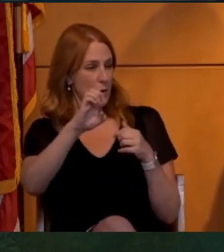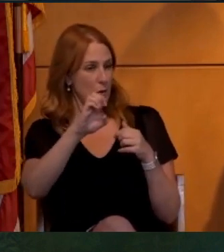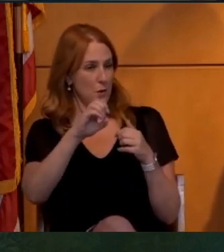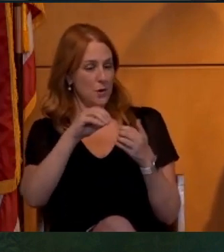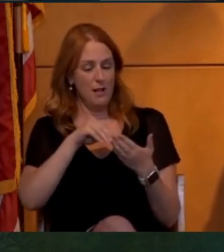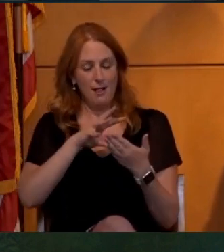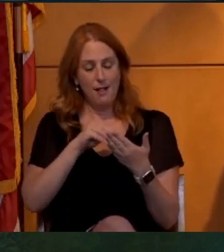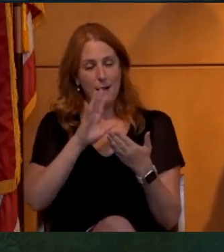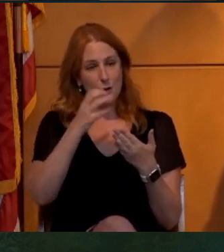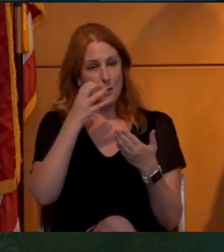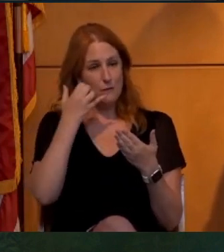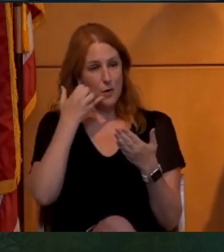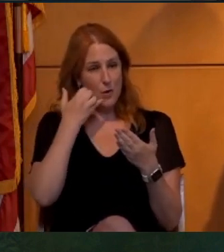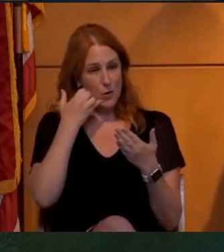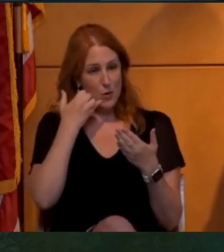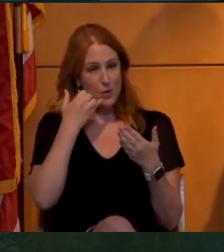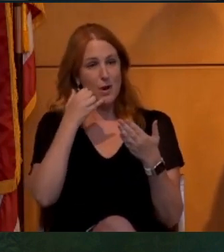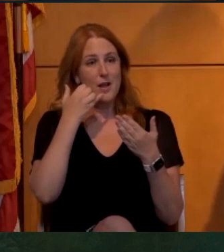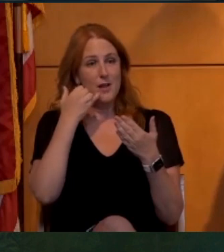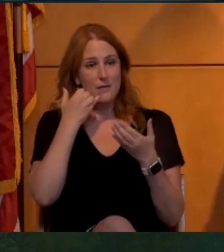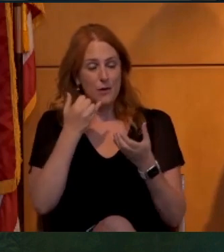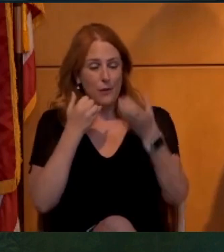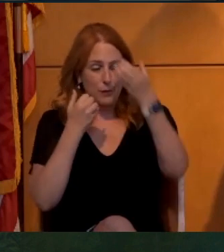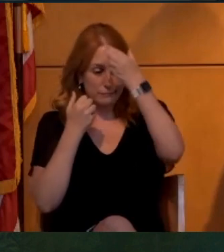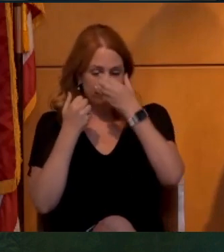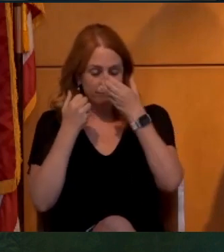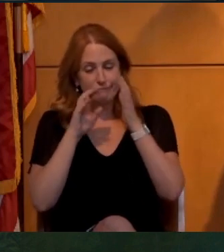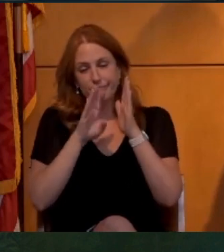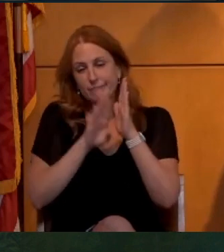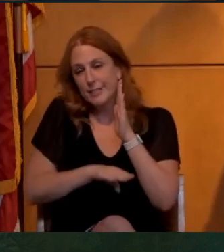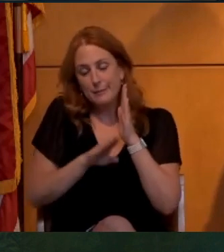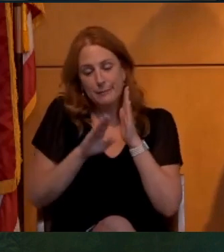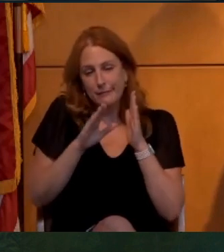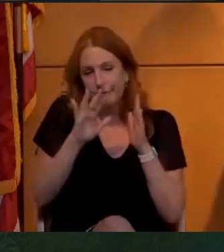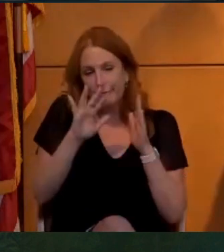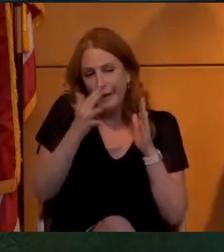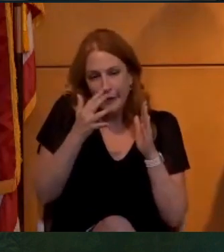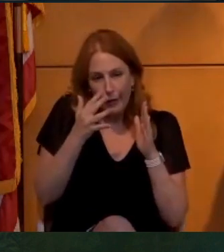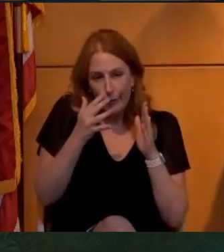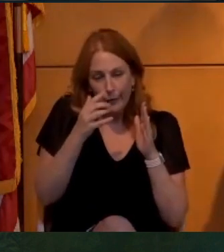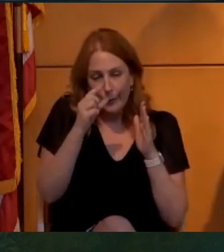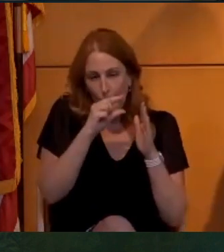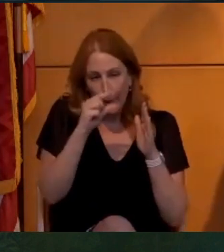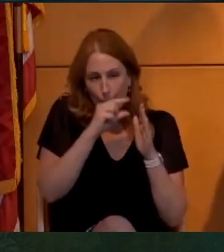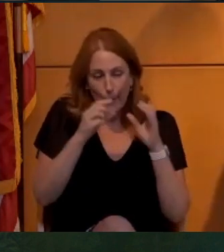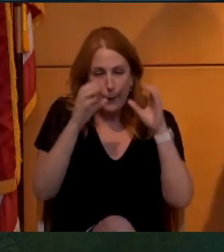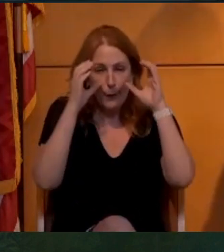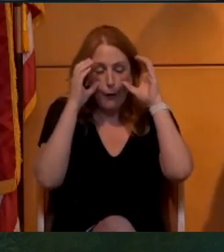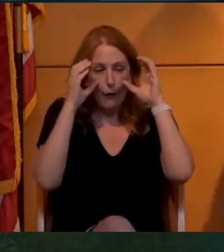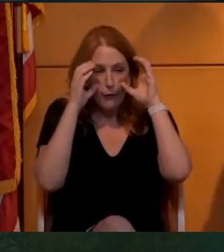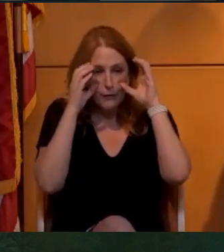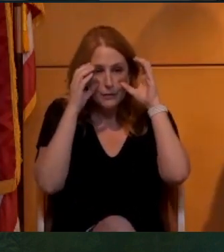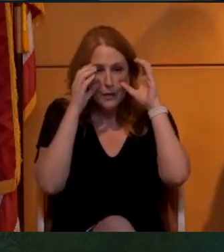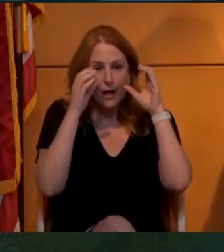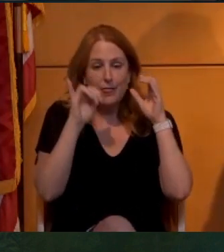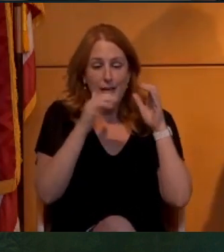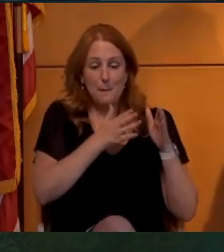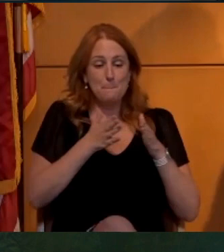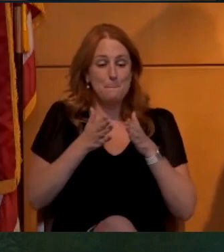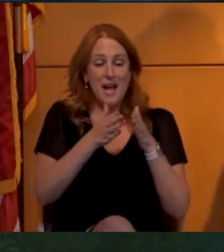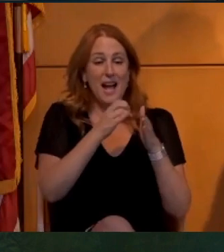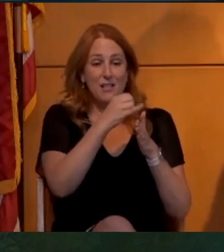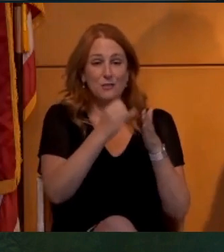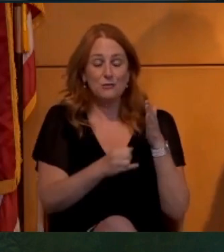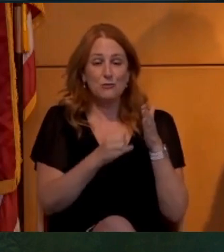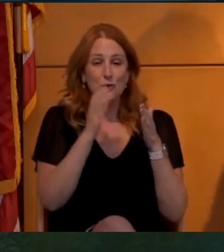into your smartphone, put your smartphone in a pair of cheap $5 Google compatible goggles, and whatever path you drew, you